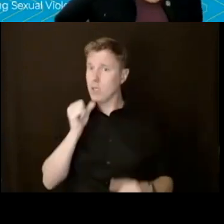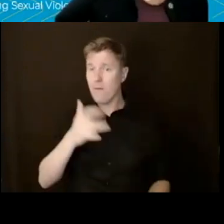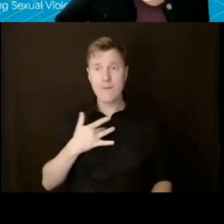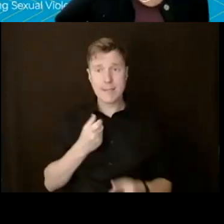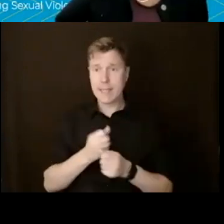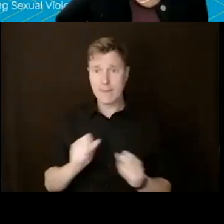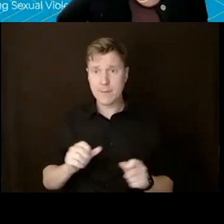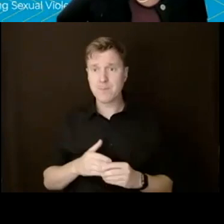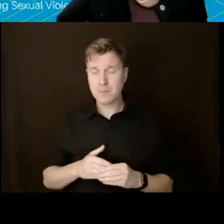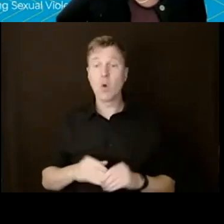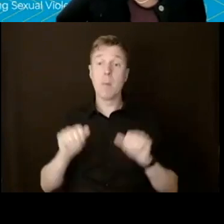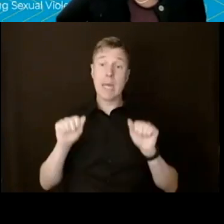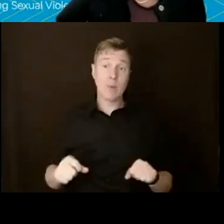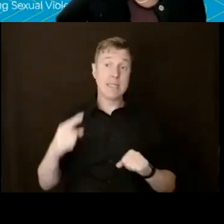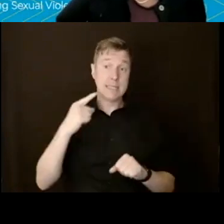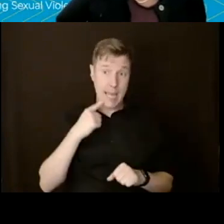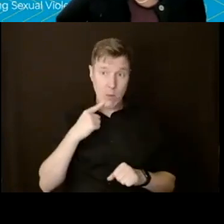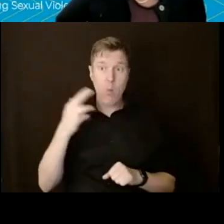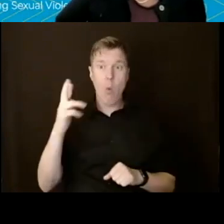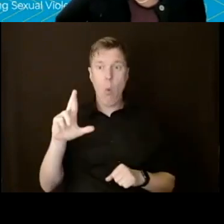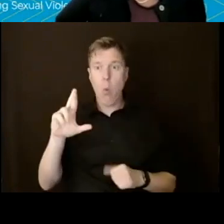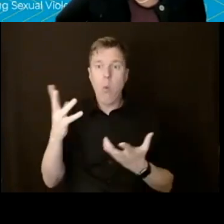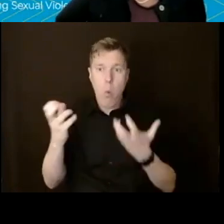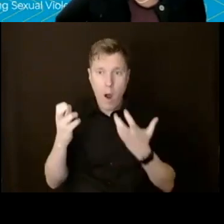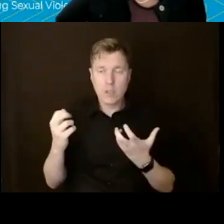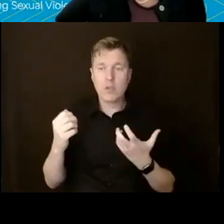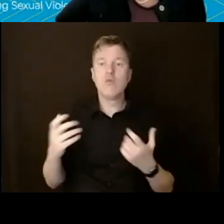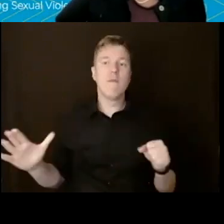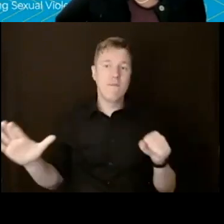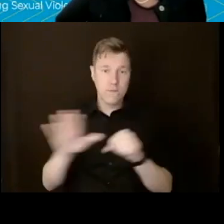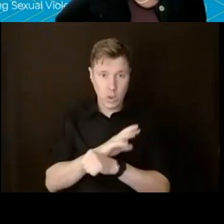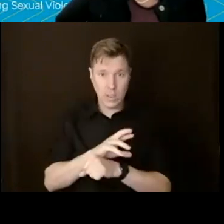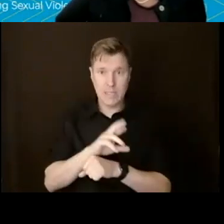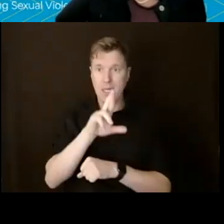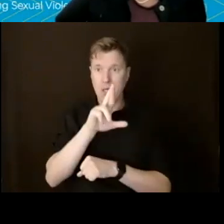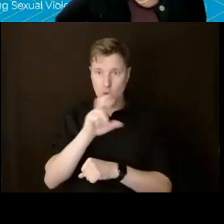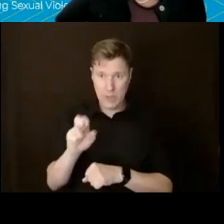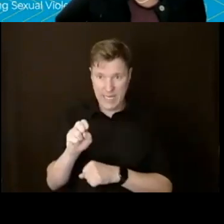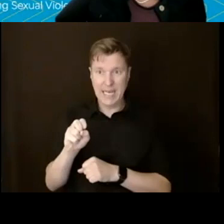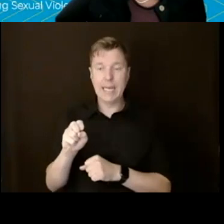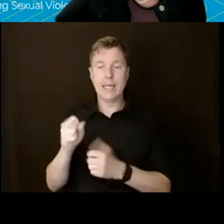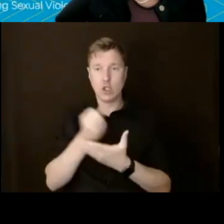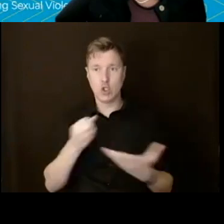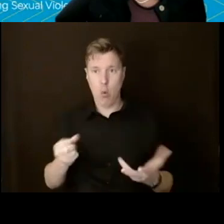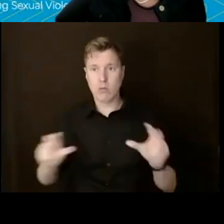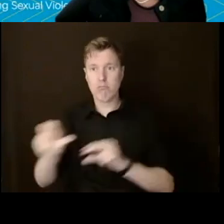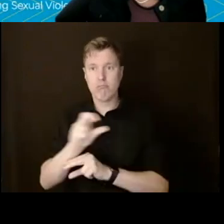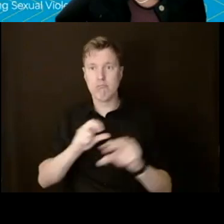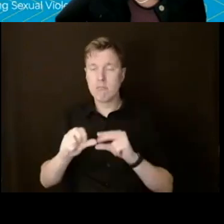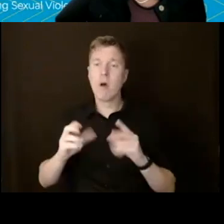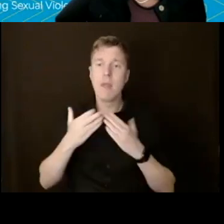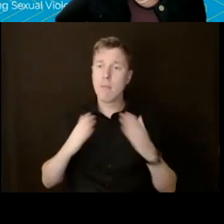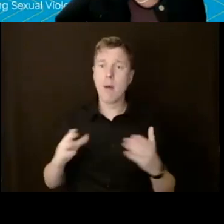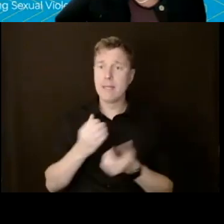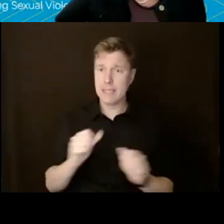being able to say, actually, we want to fully resource our public safety. And that means having both